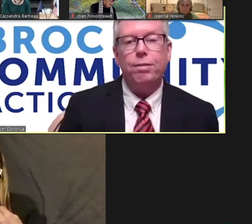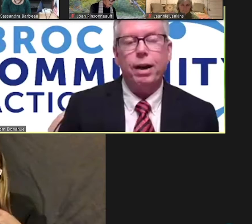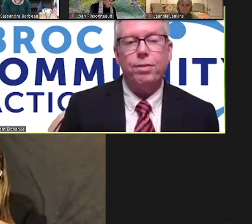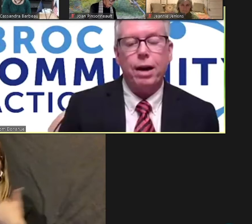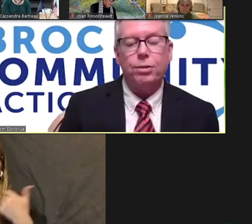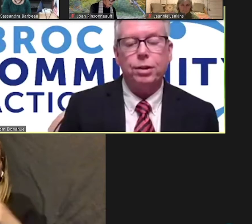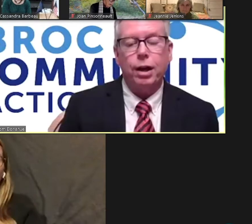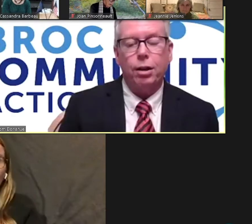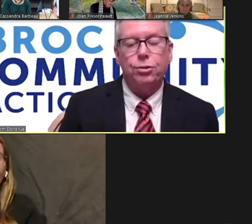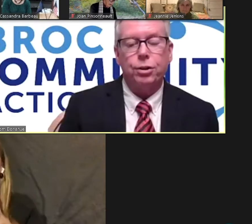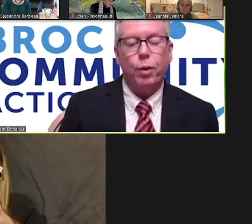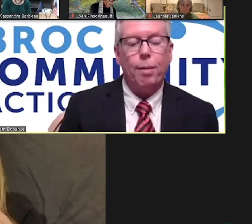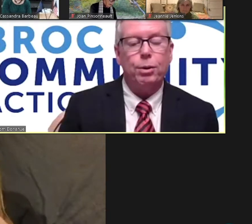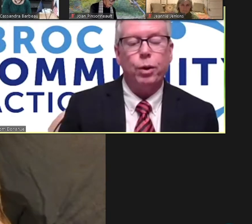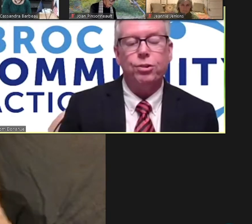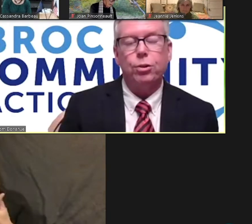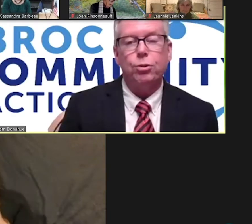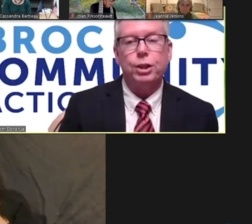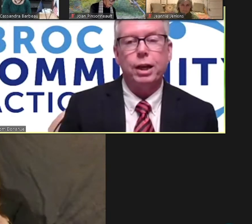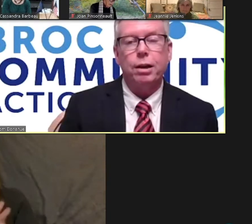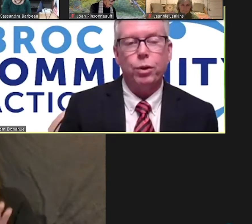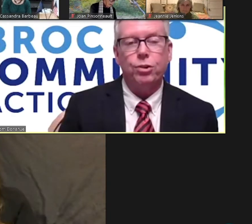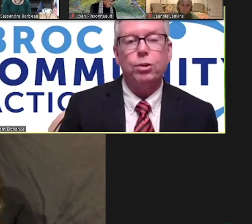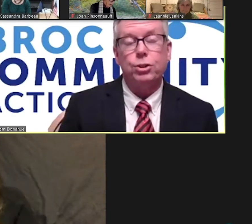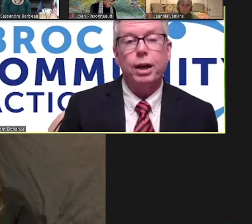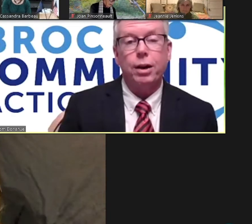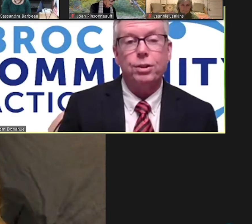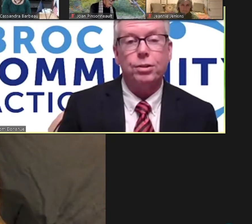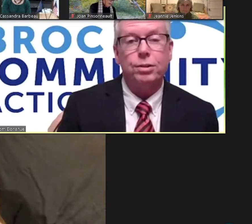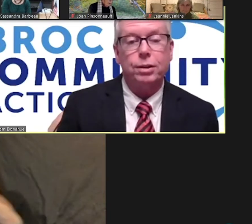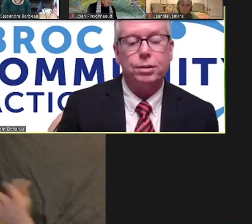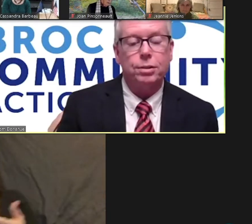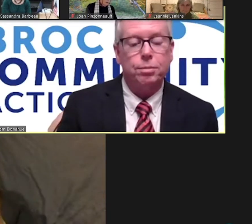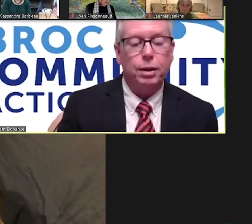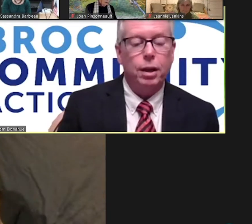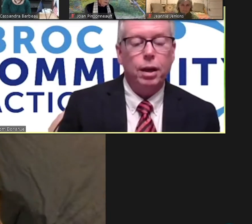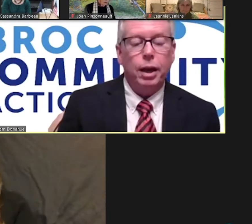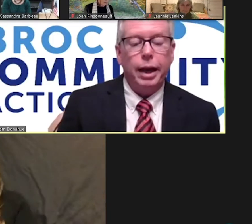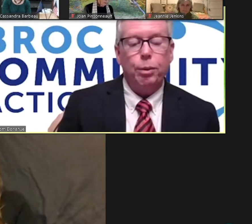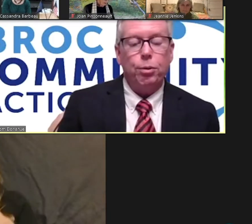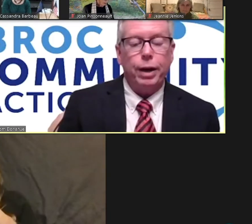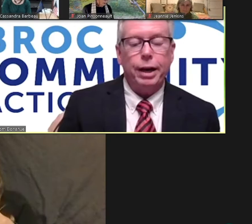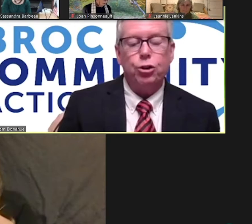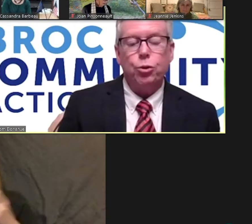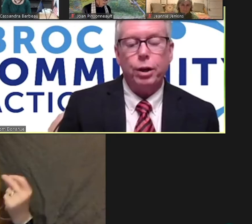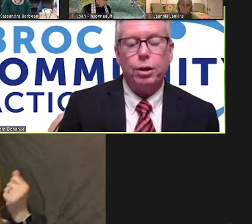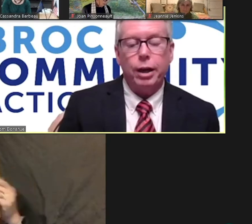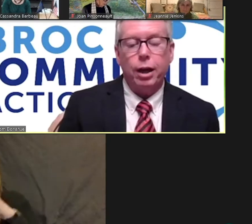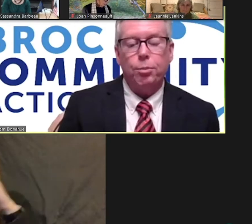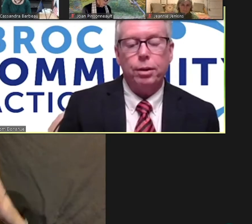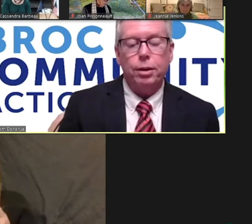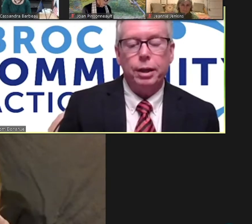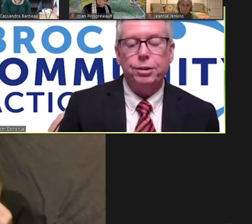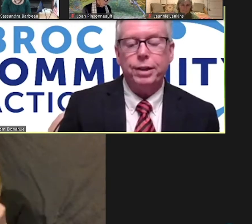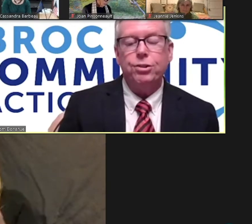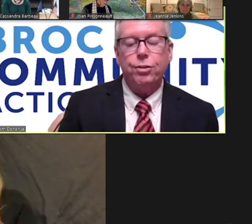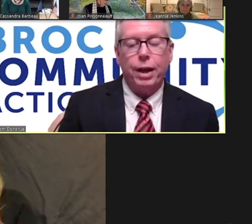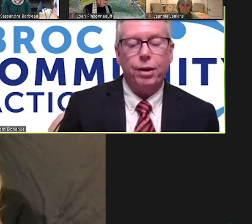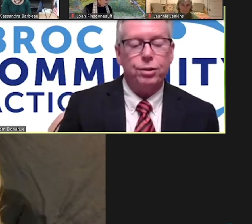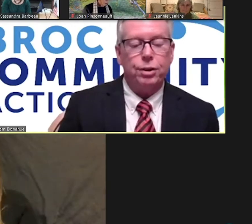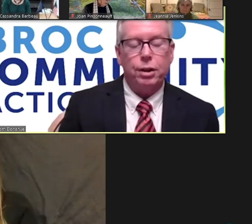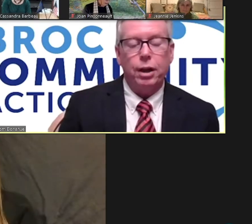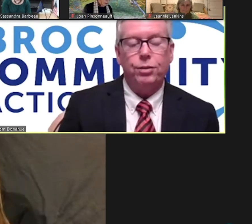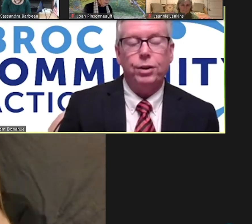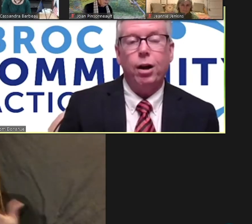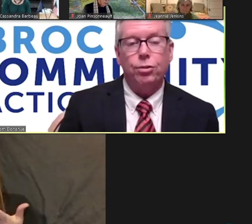providing over $85,000 in rapid resolution housing assistance. And we provided critical help in the tens